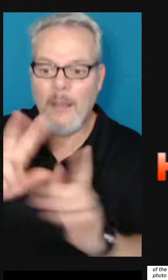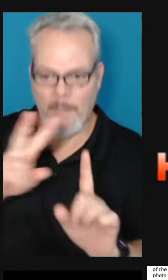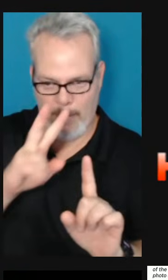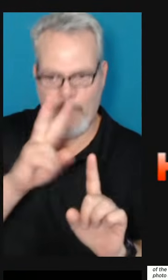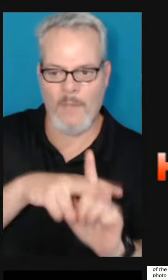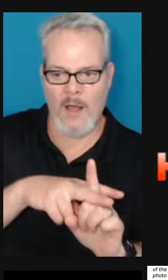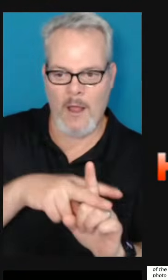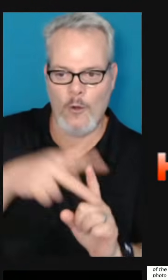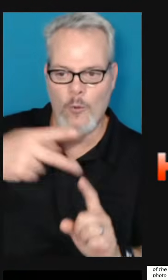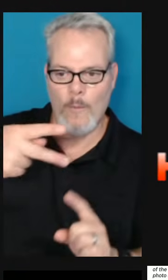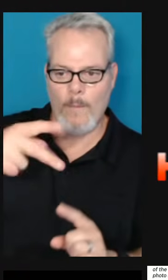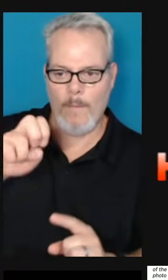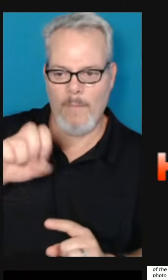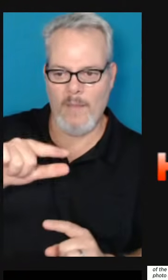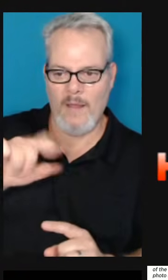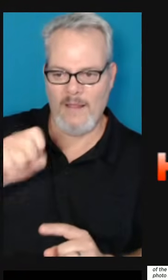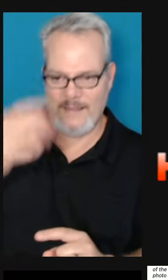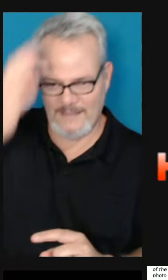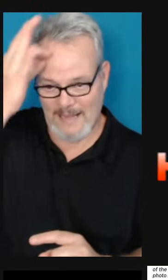even though the two are not exactly the same.